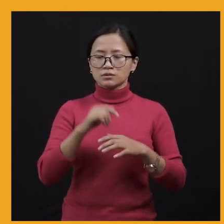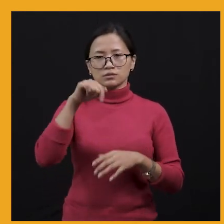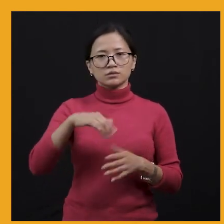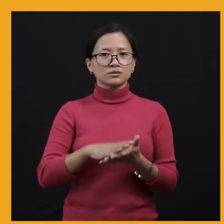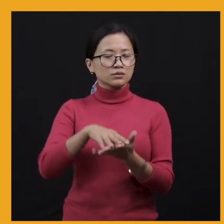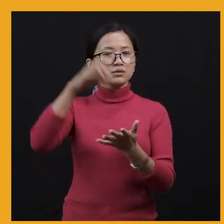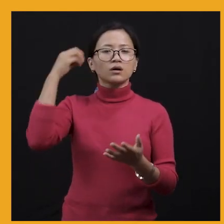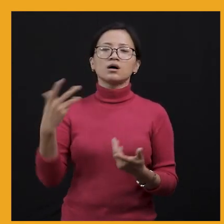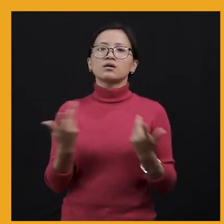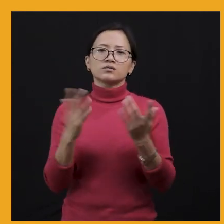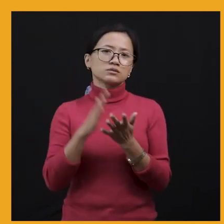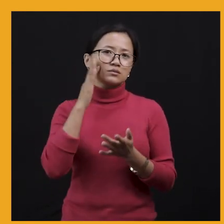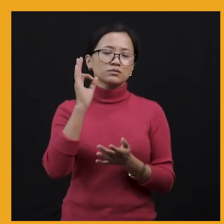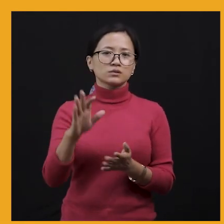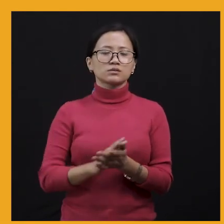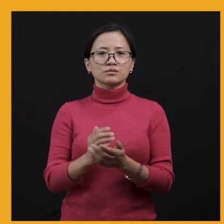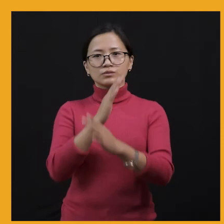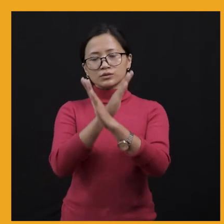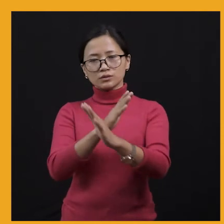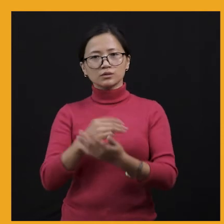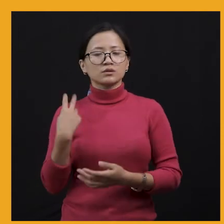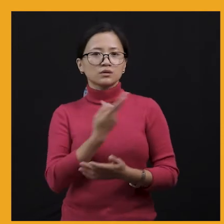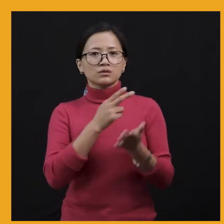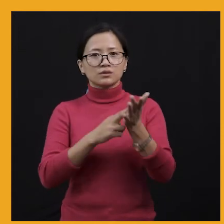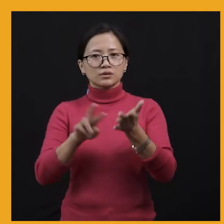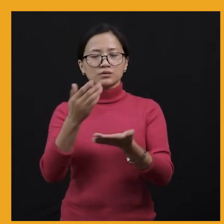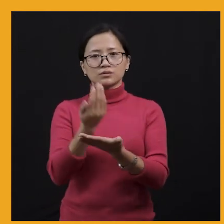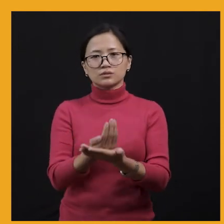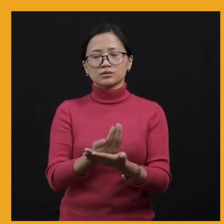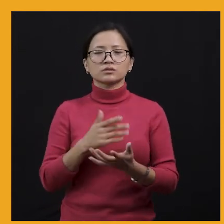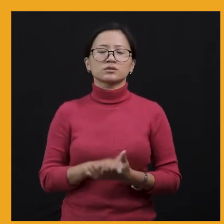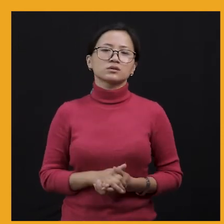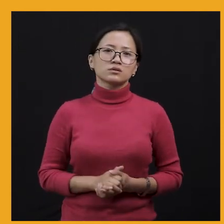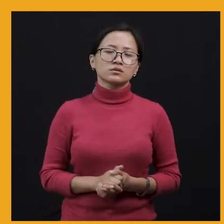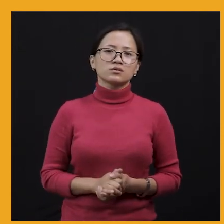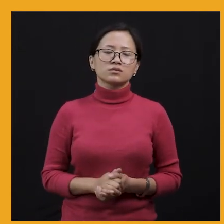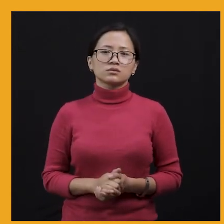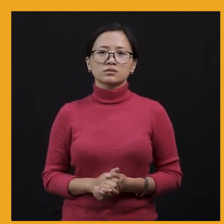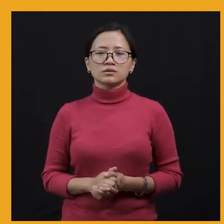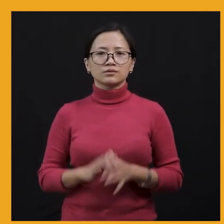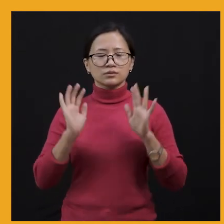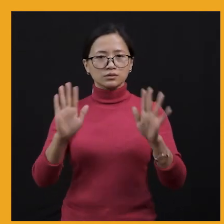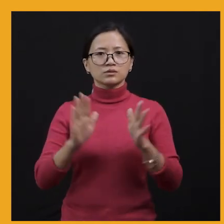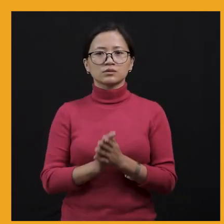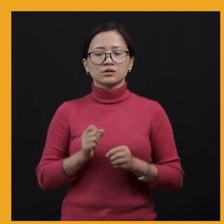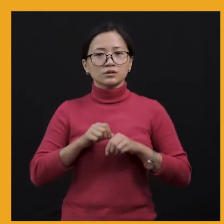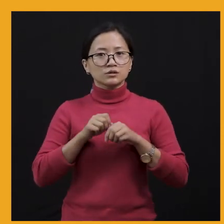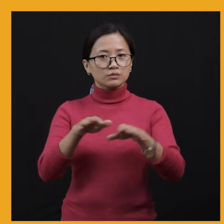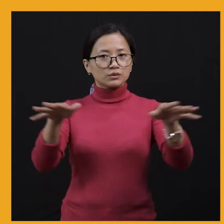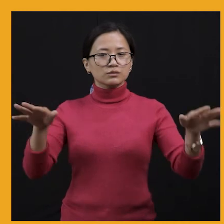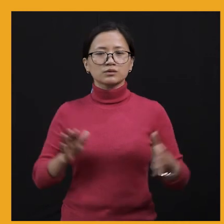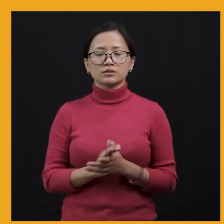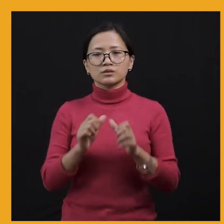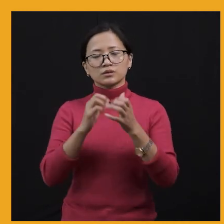now you have learned how it is important to protect our natural resources, right? So we have to spread